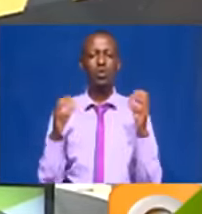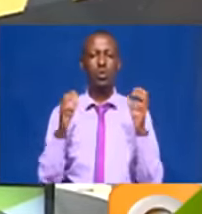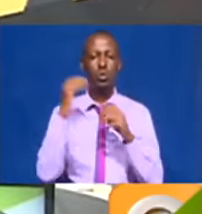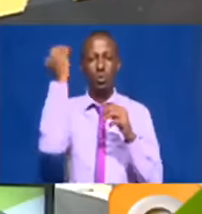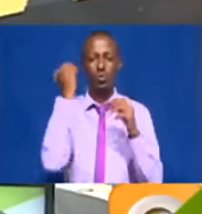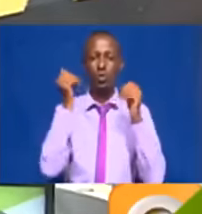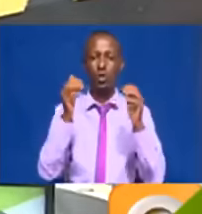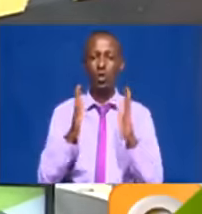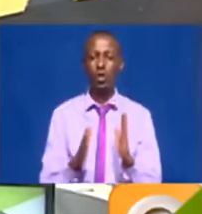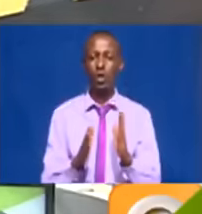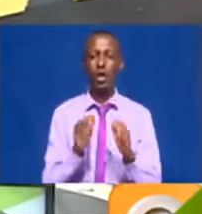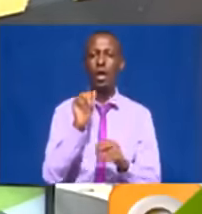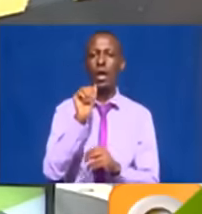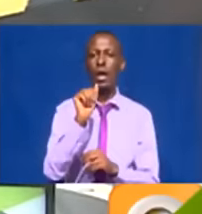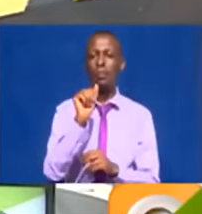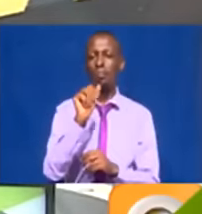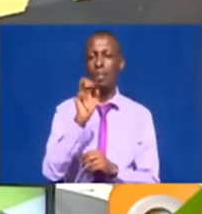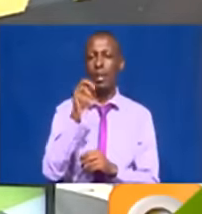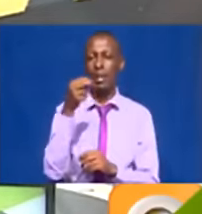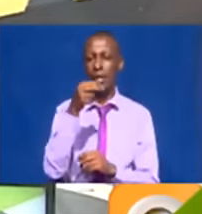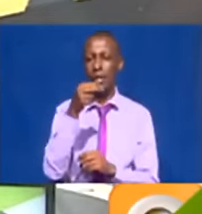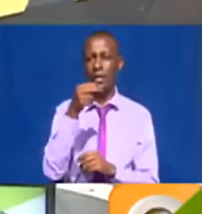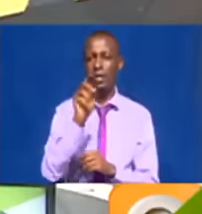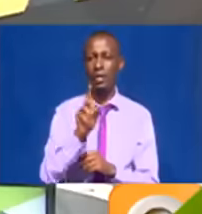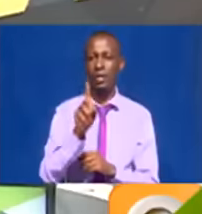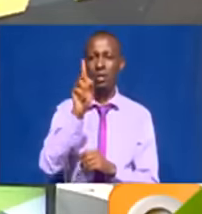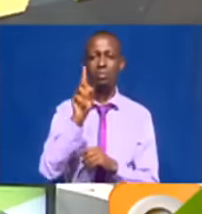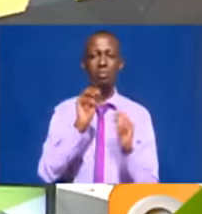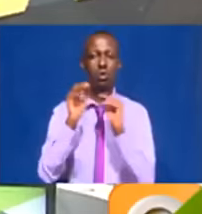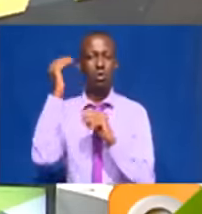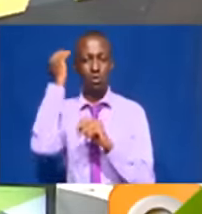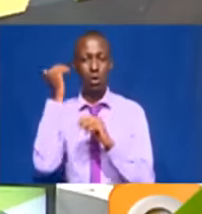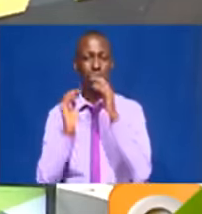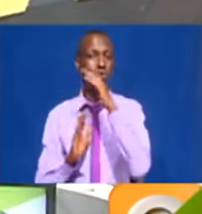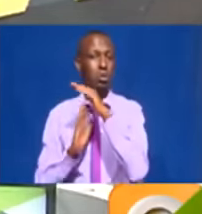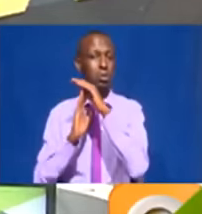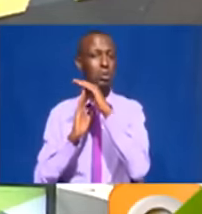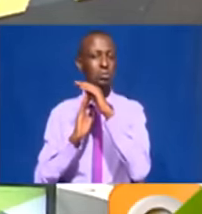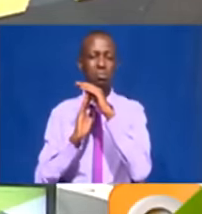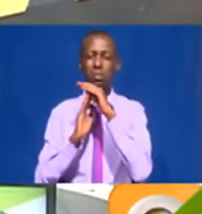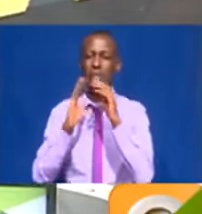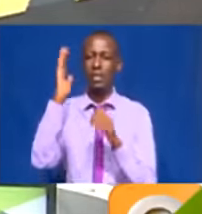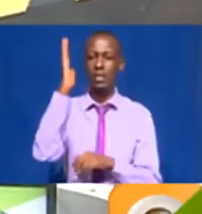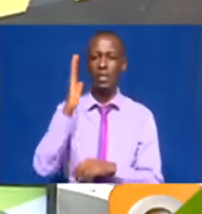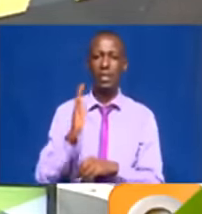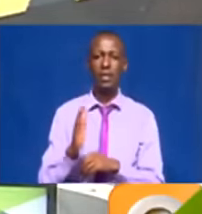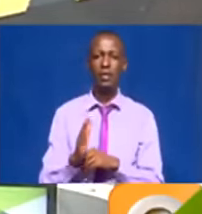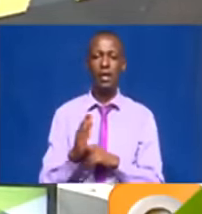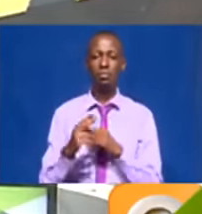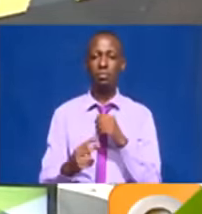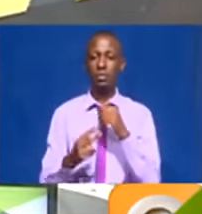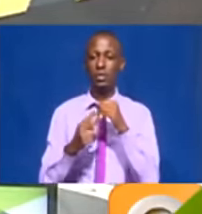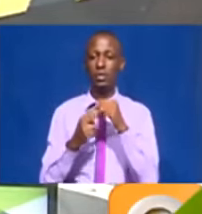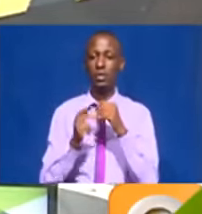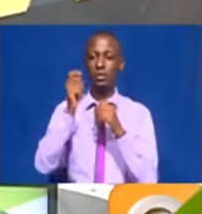permanent ban from ever making appearances at the Supreme Court. In a statement, the full seven-judge bench of the